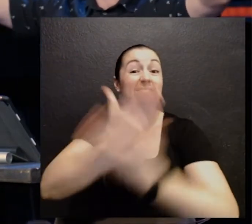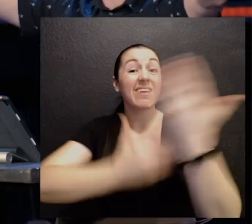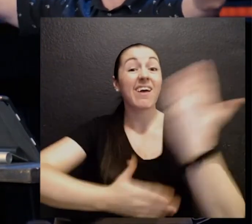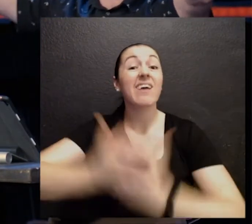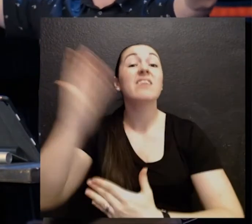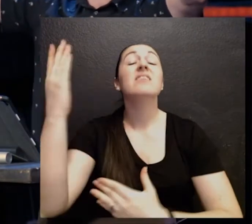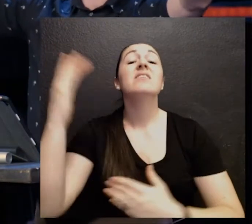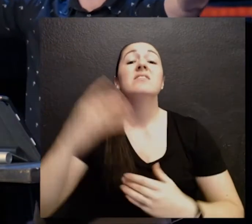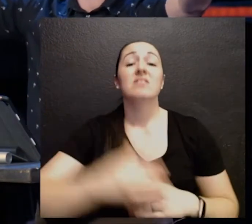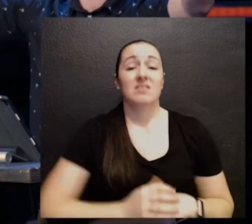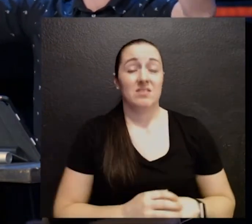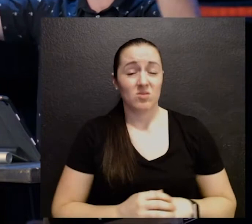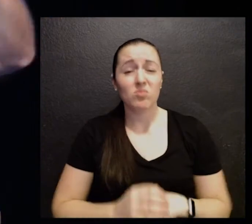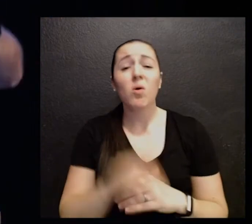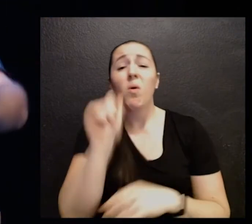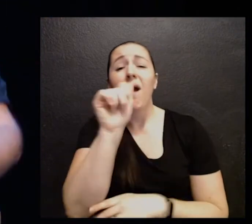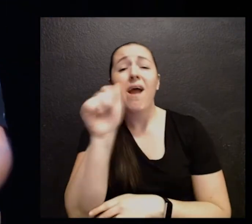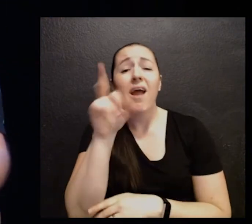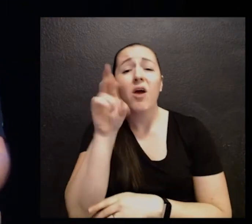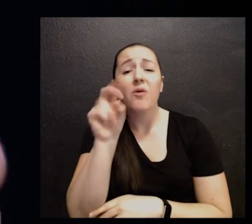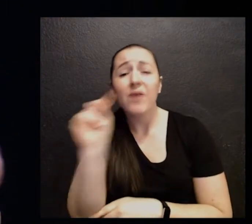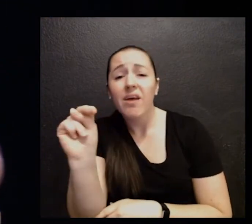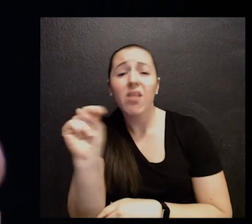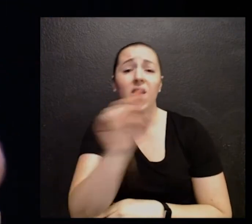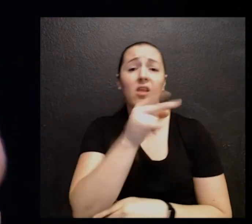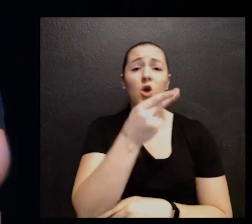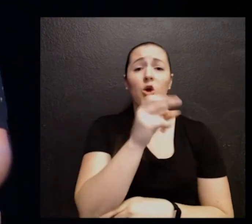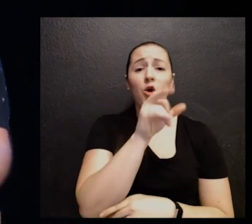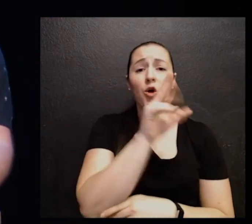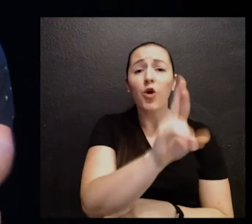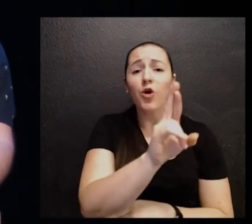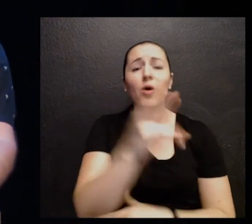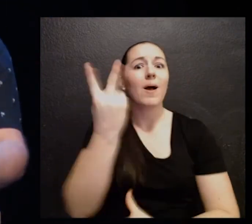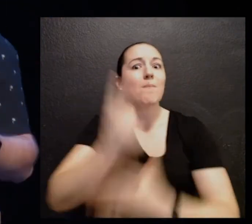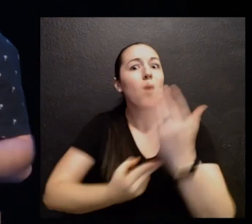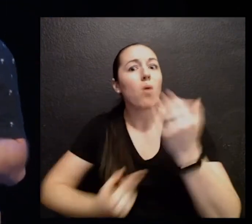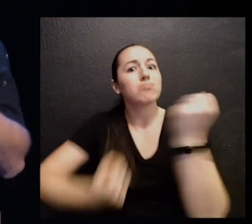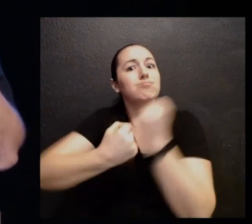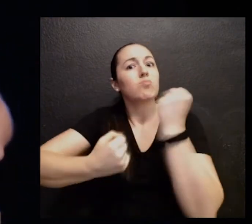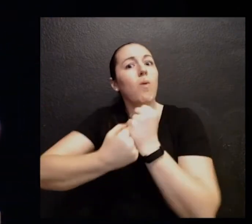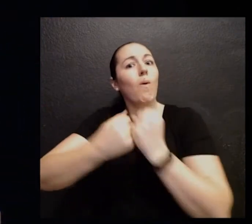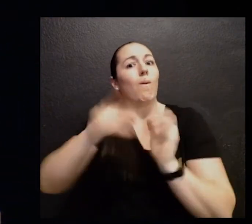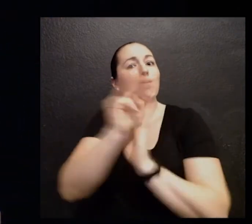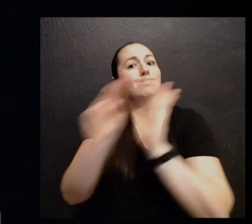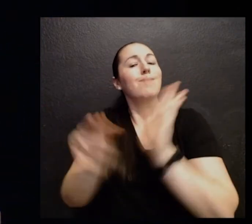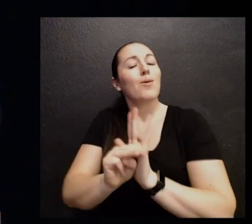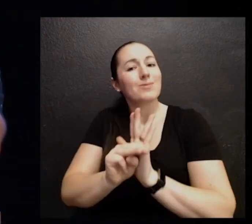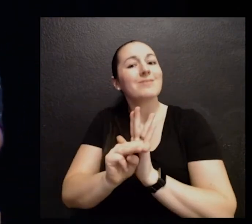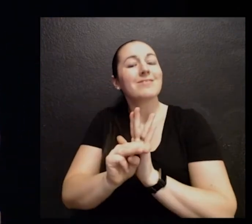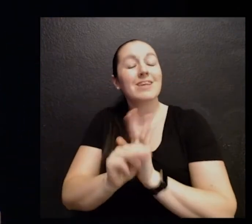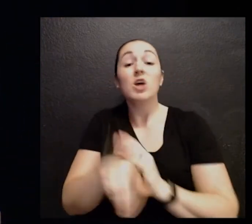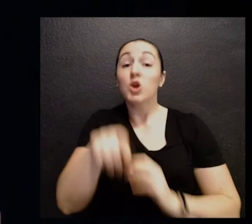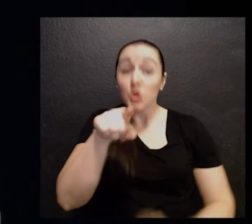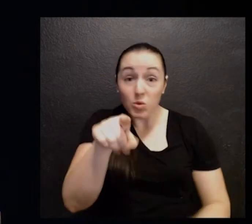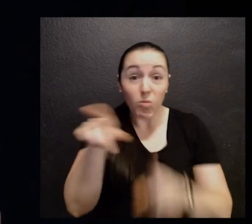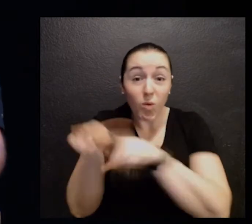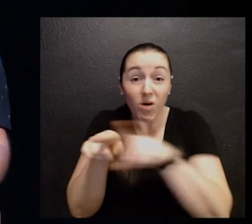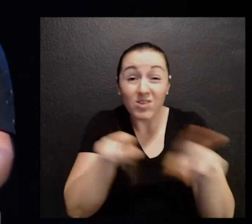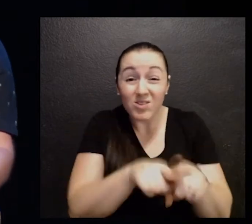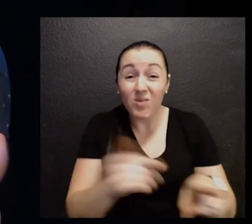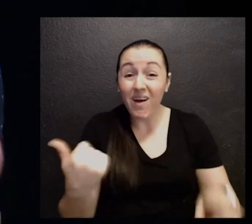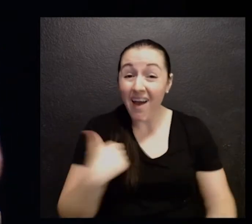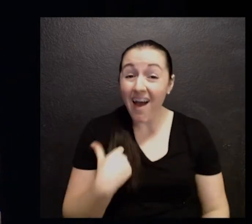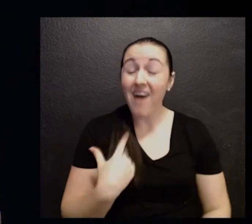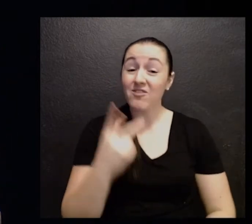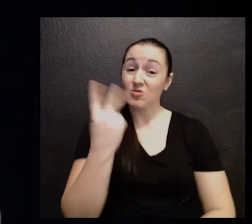they held up his hands. And you have an Aaron and a Hur in your life that God has provided for you, that God has given you.